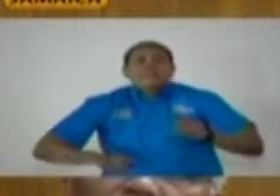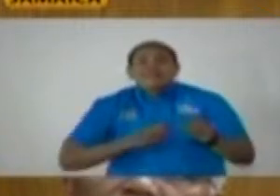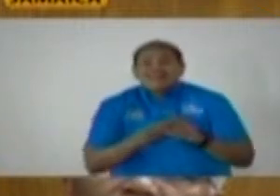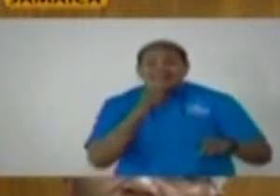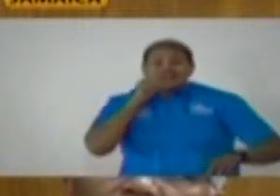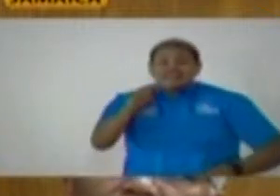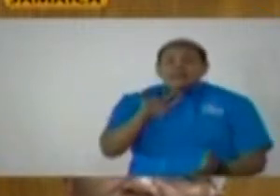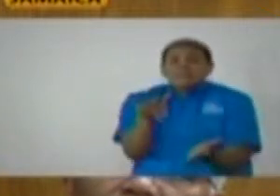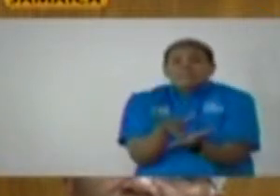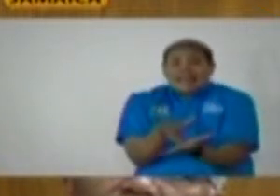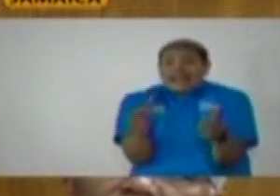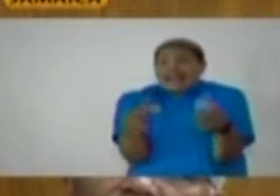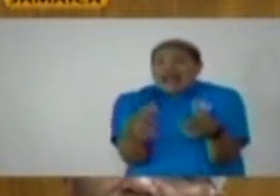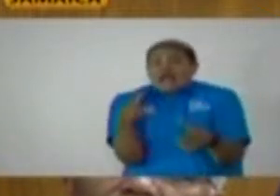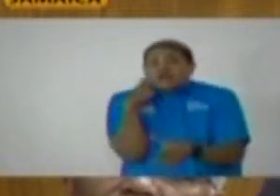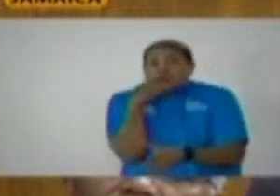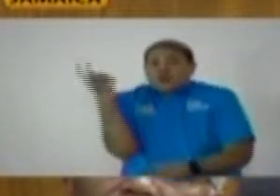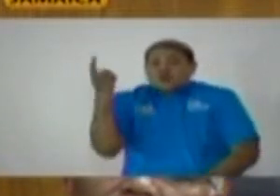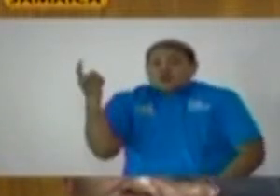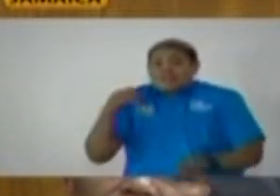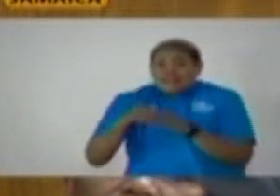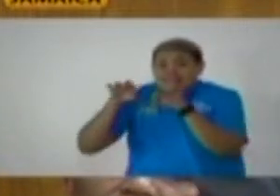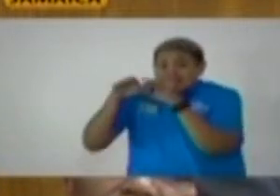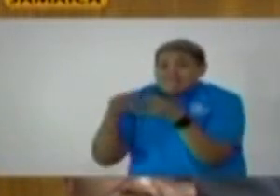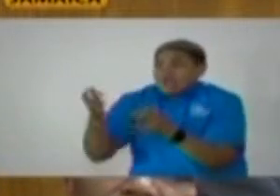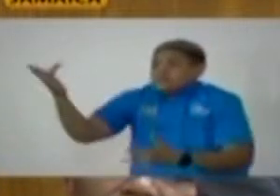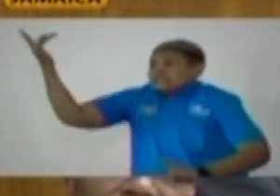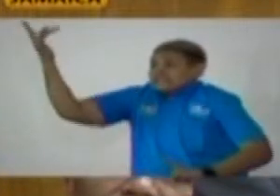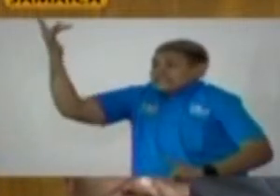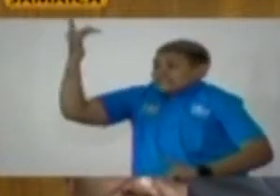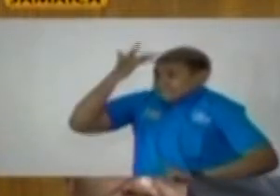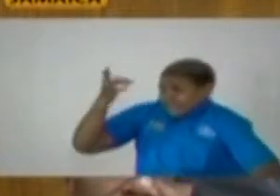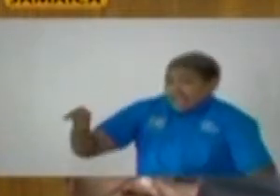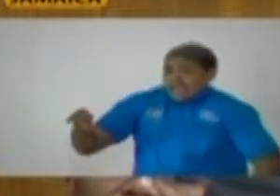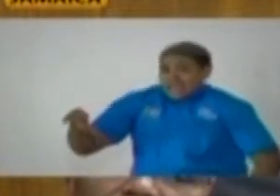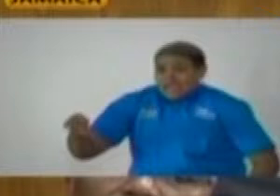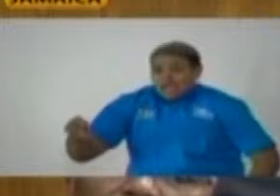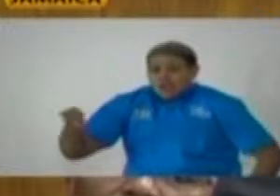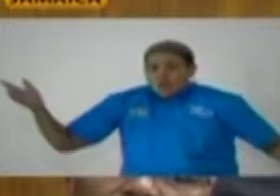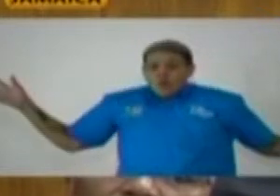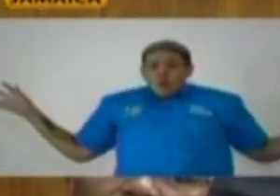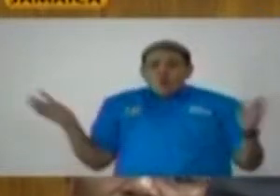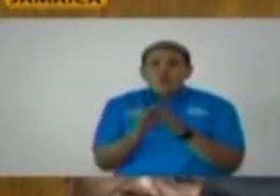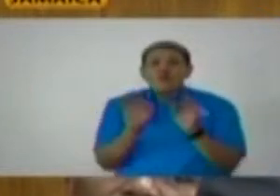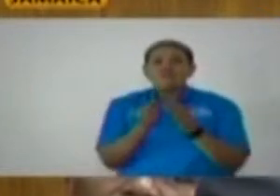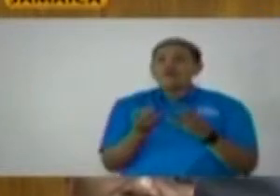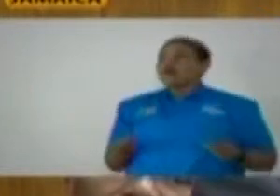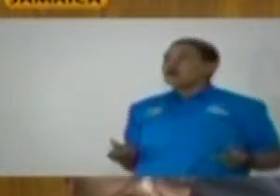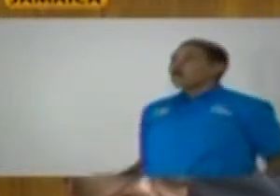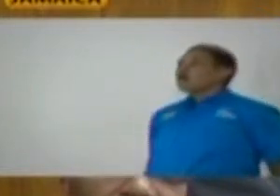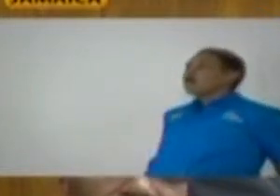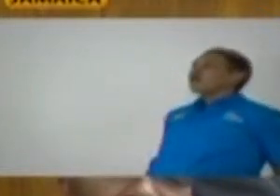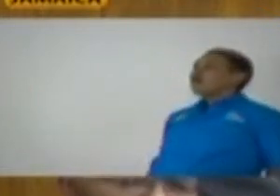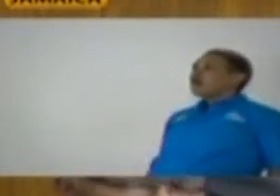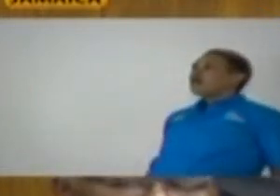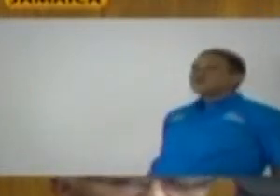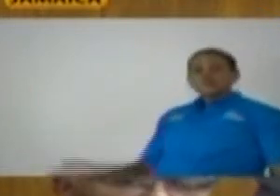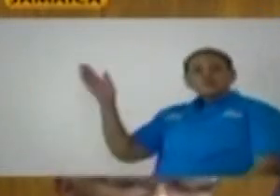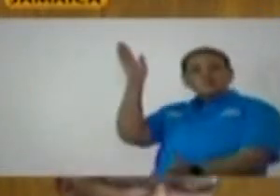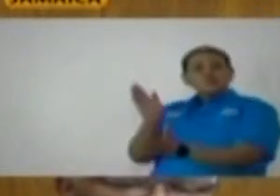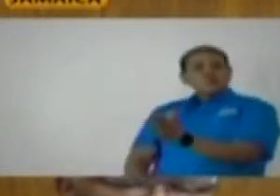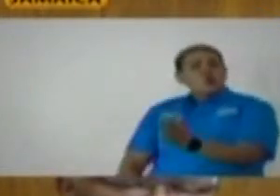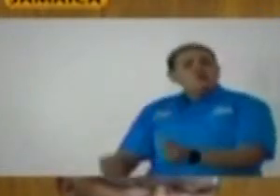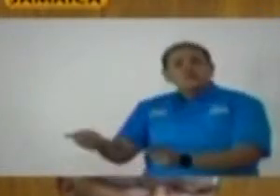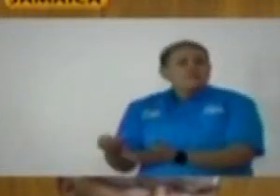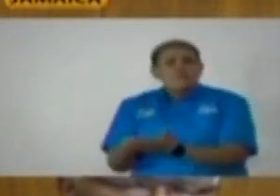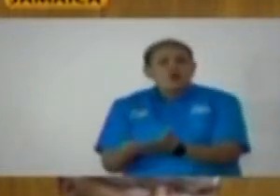middle class, who, if someone in their family falls ill, the whole family falls into poverty. What is in the budget